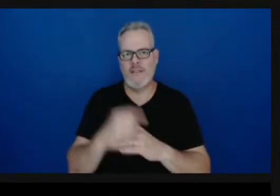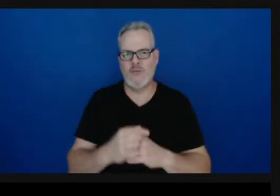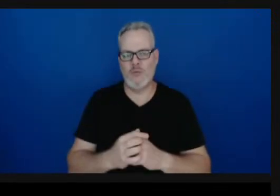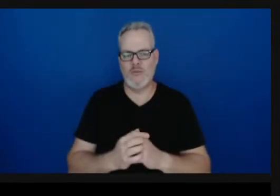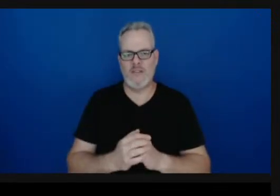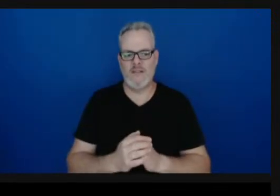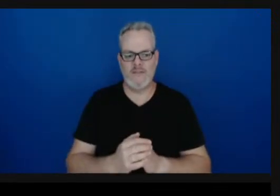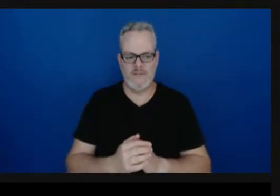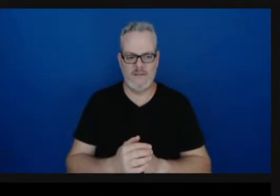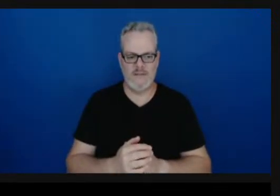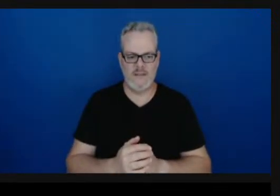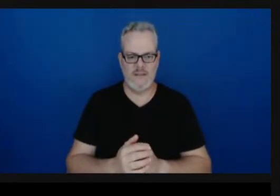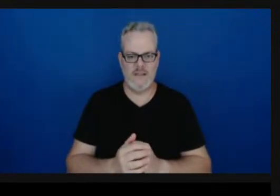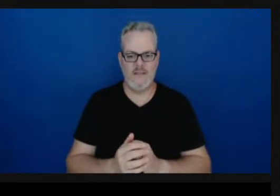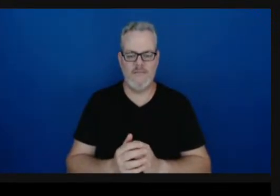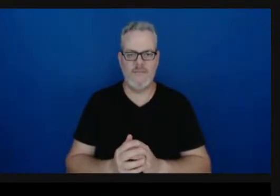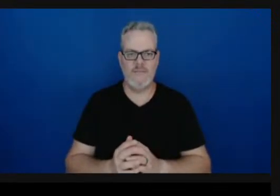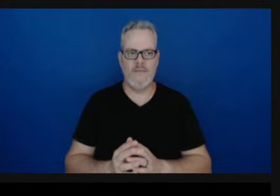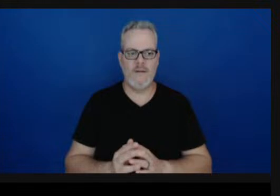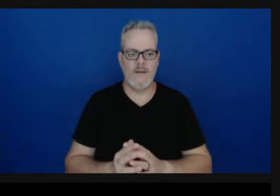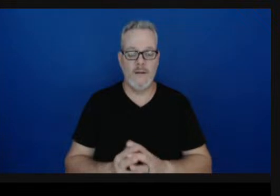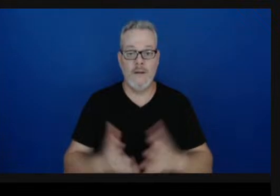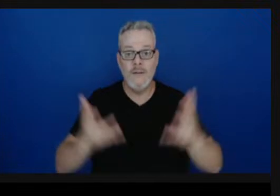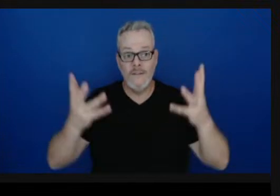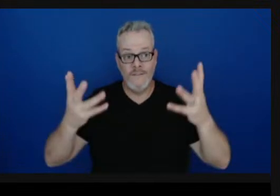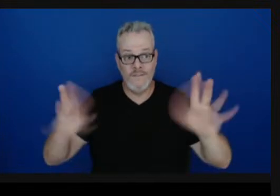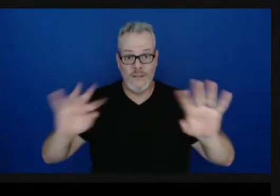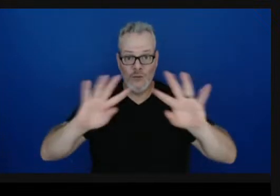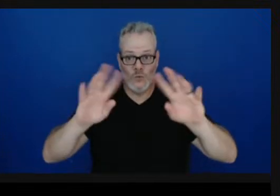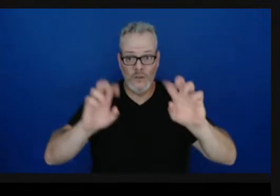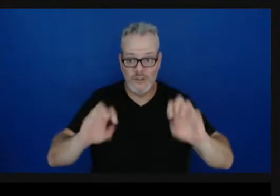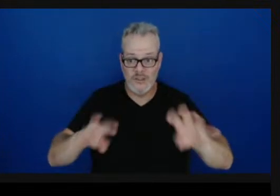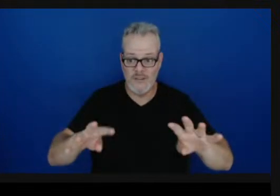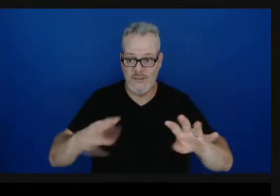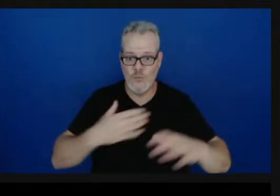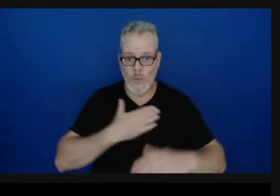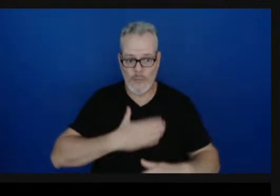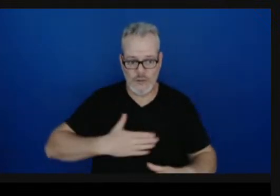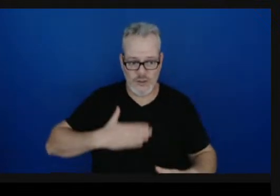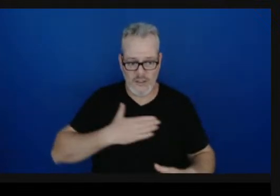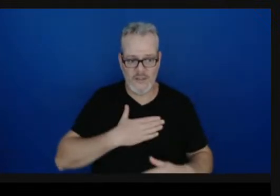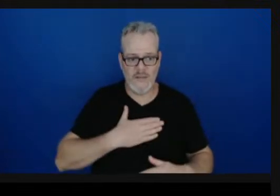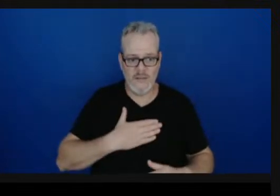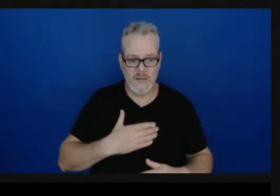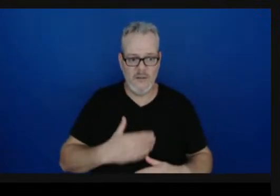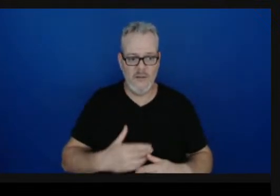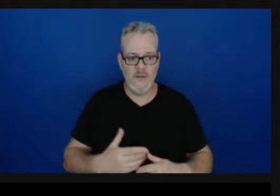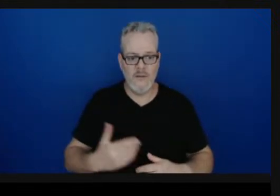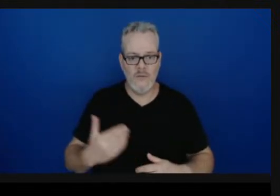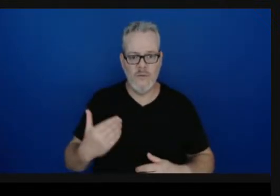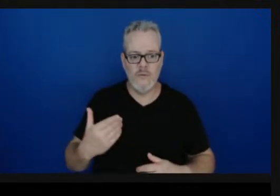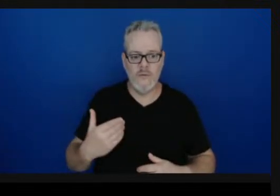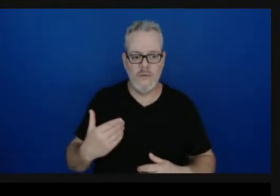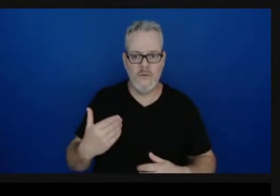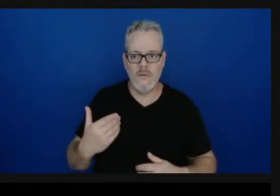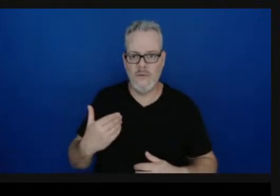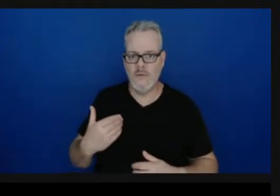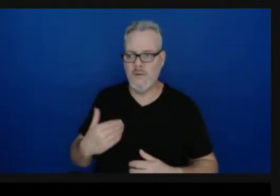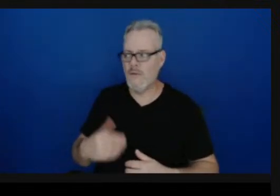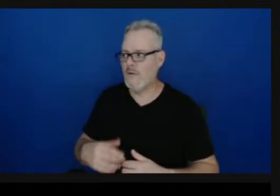All right, so that's our questions. So appreciate that. We just have a little bit more to round out the update this